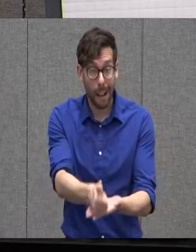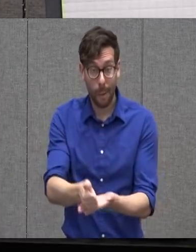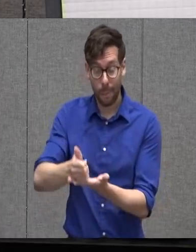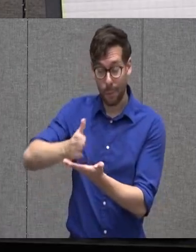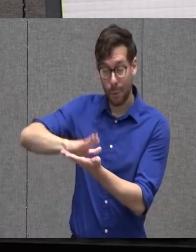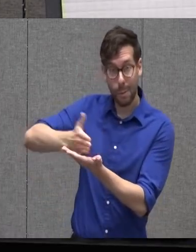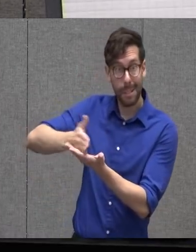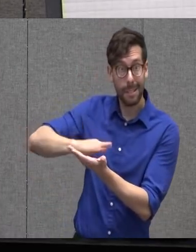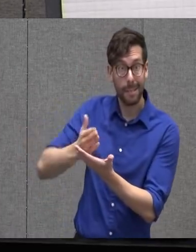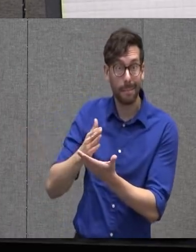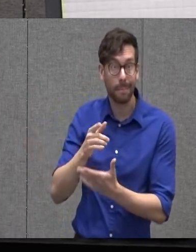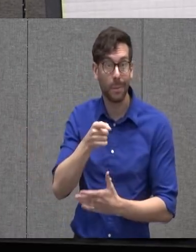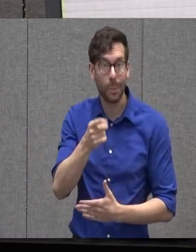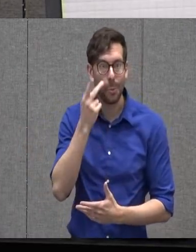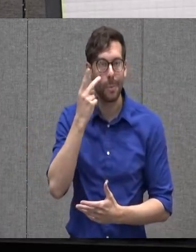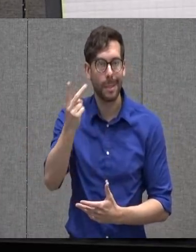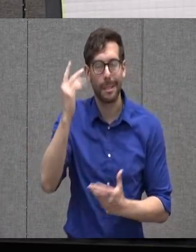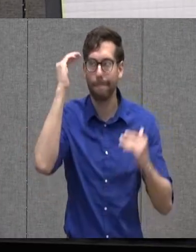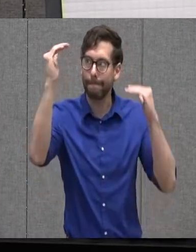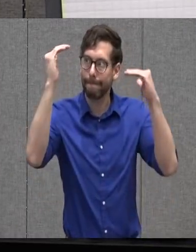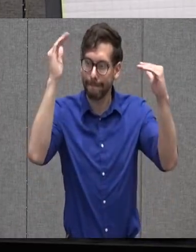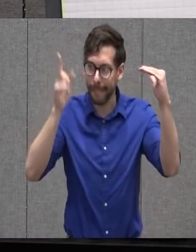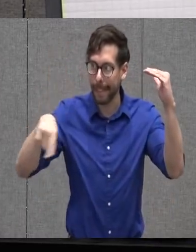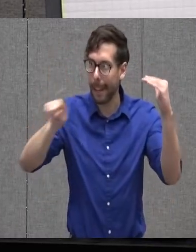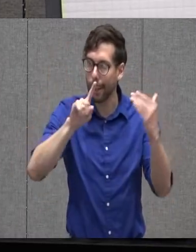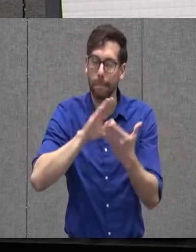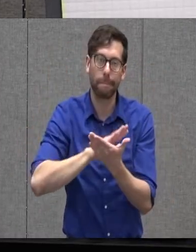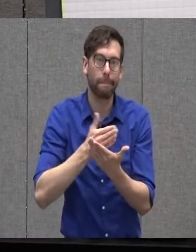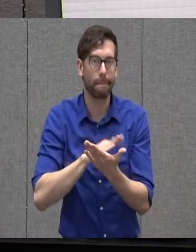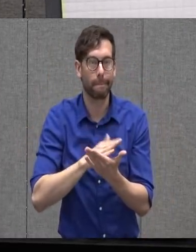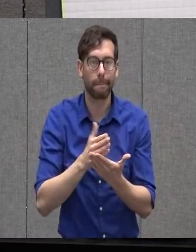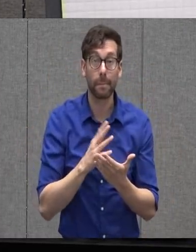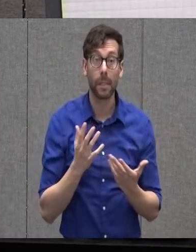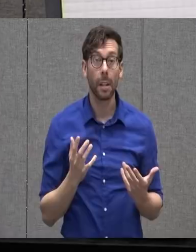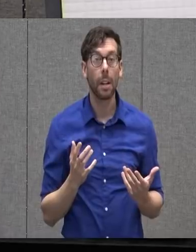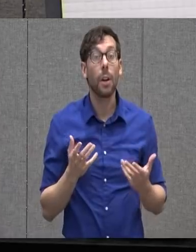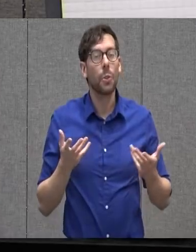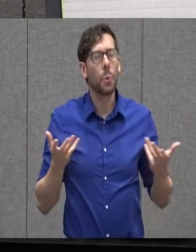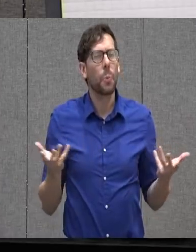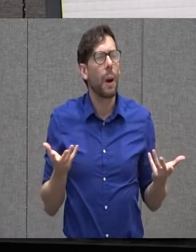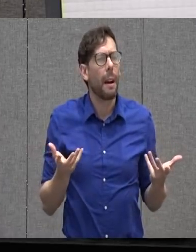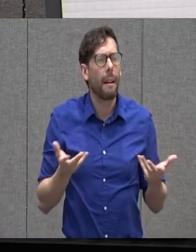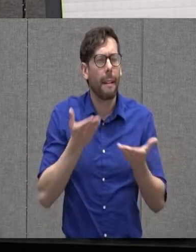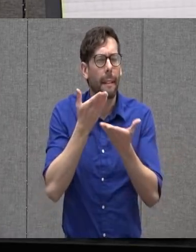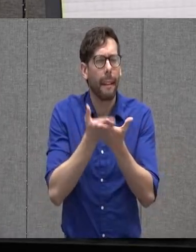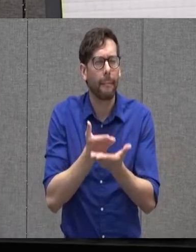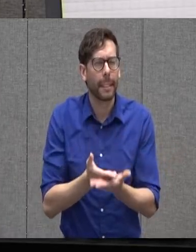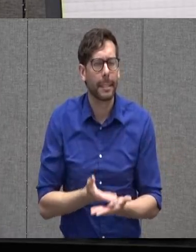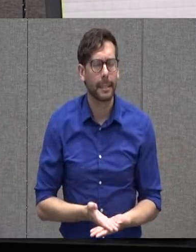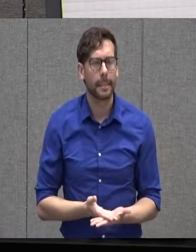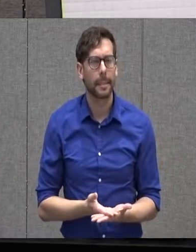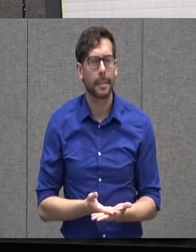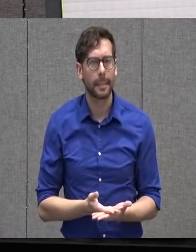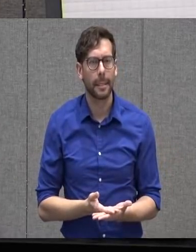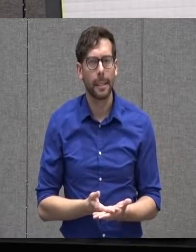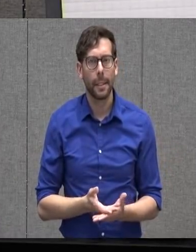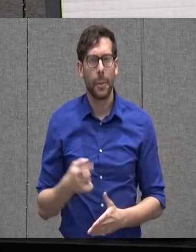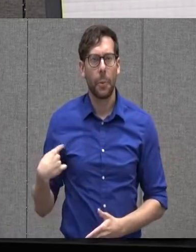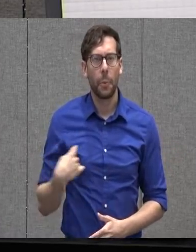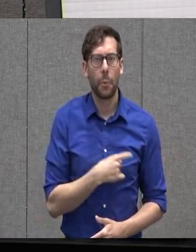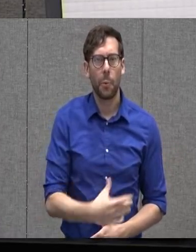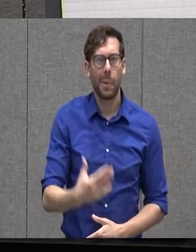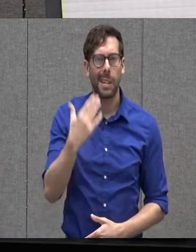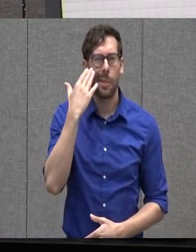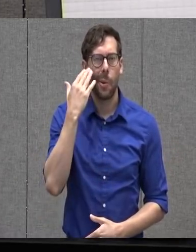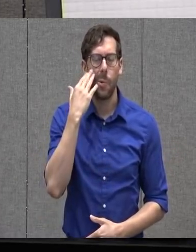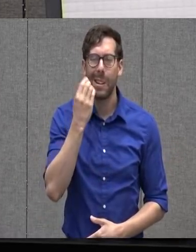grown-ups around you doing the cooking. So what is some evidence that we know that heat has